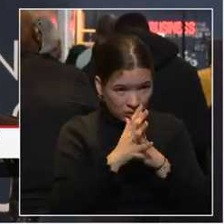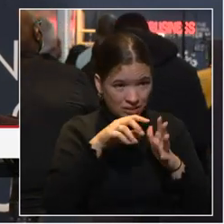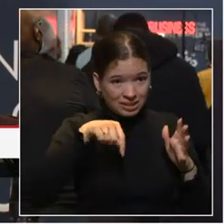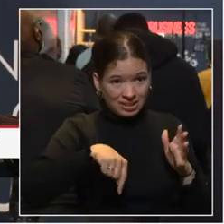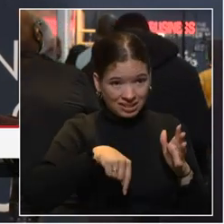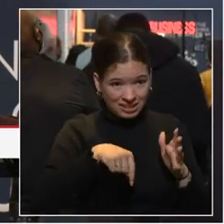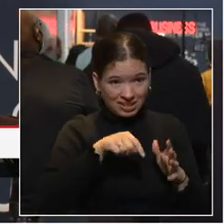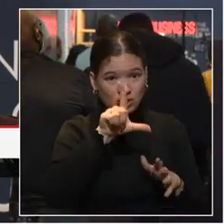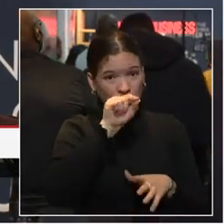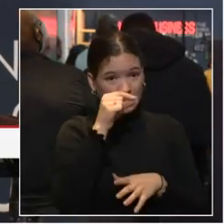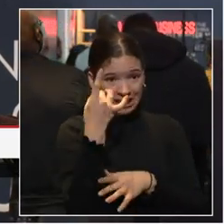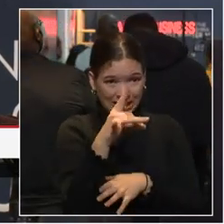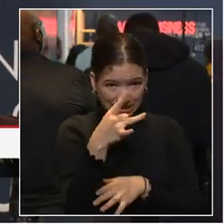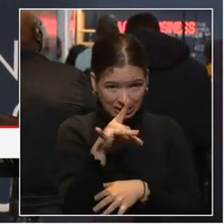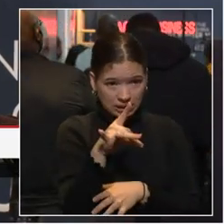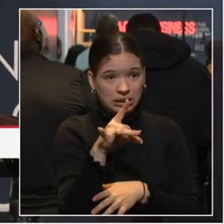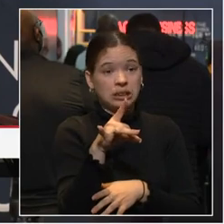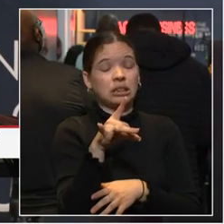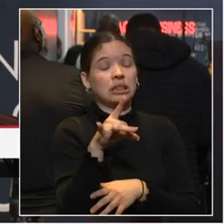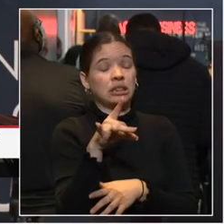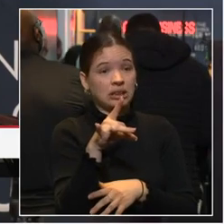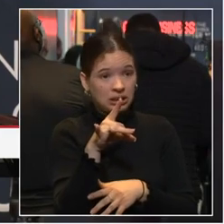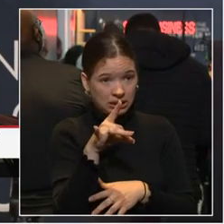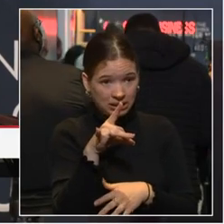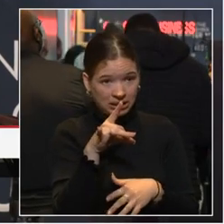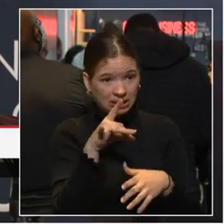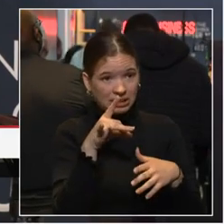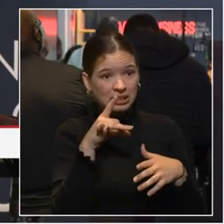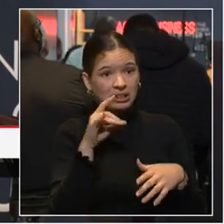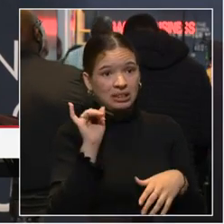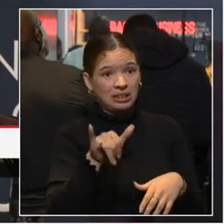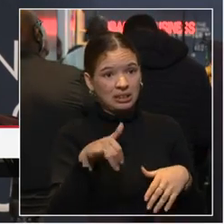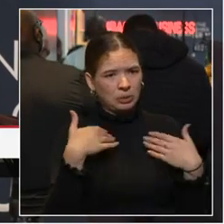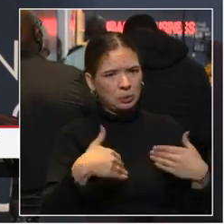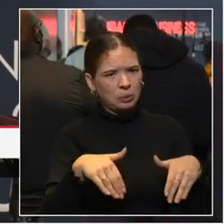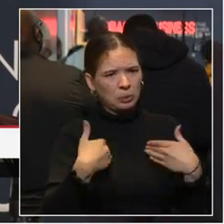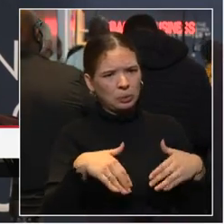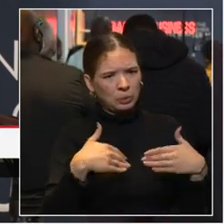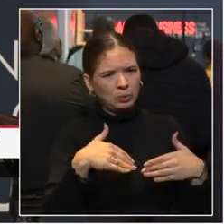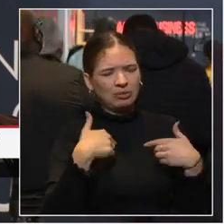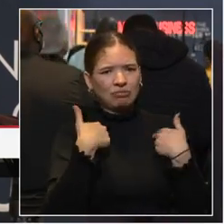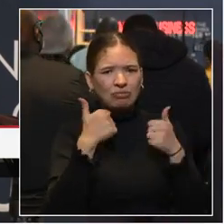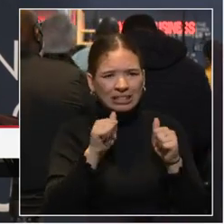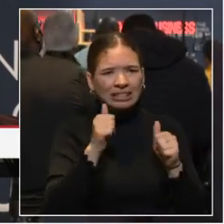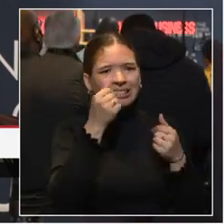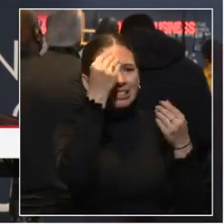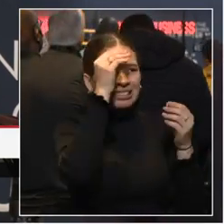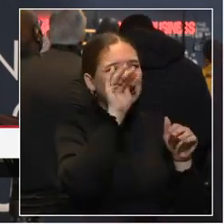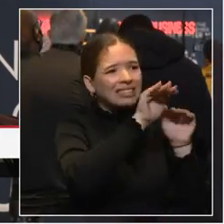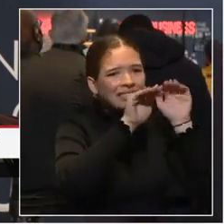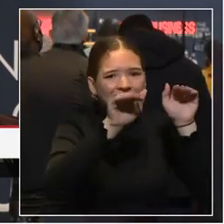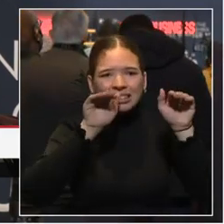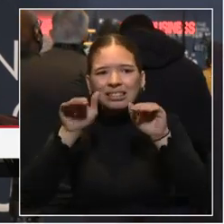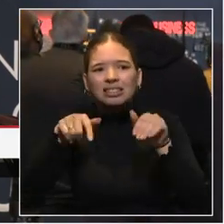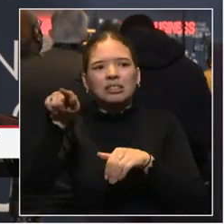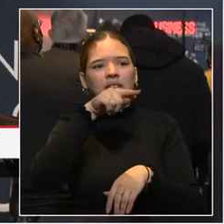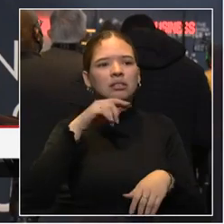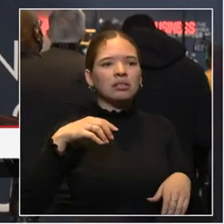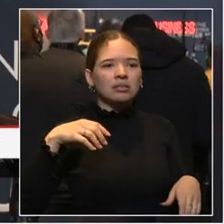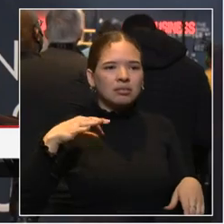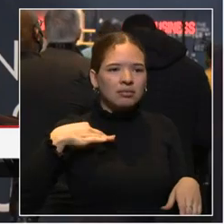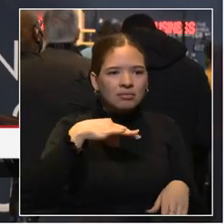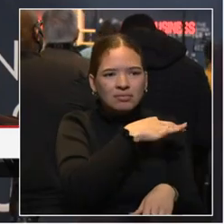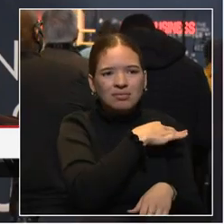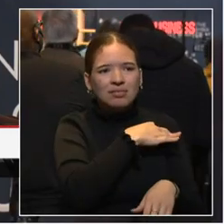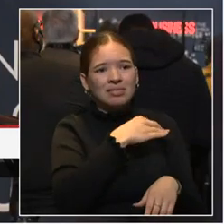and one of the biggest things that I've tried to preach to my staff and to the partners is like take your time when you need it.